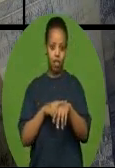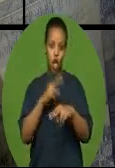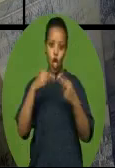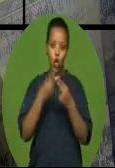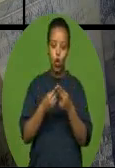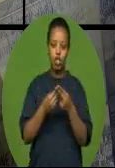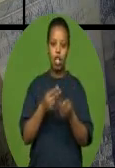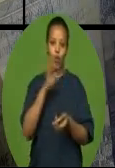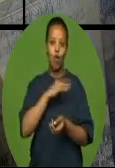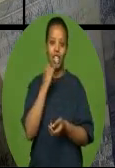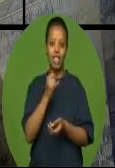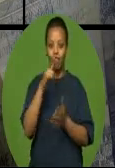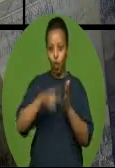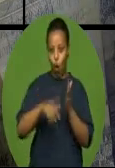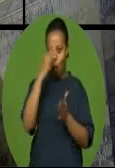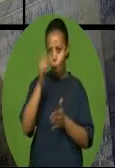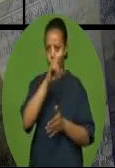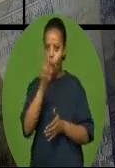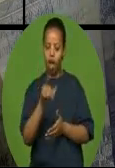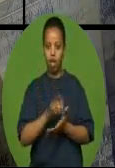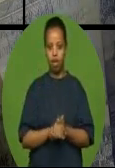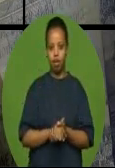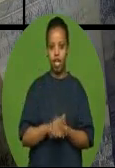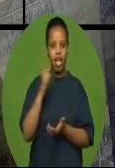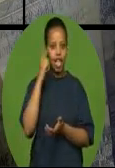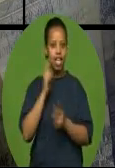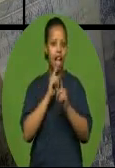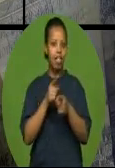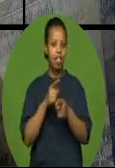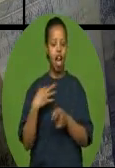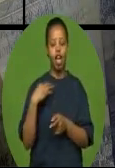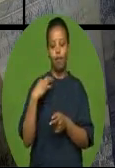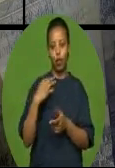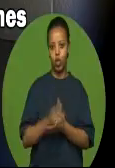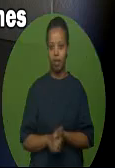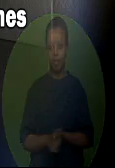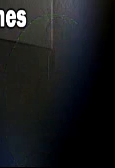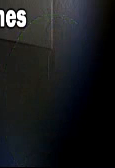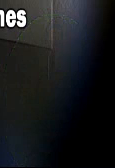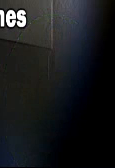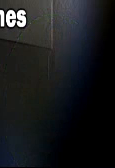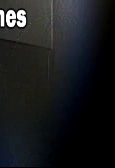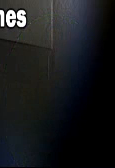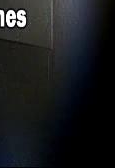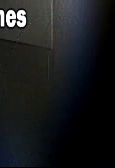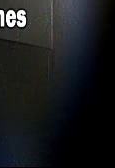unit profit is low. Why? Think the answer individually.